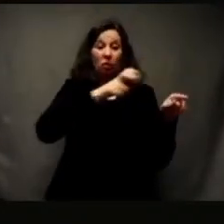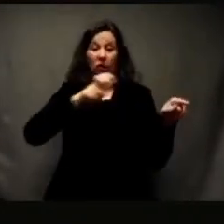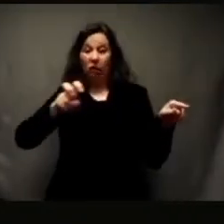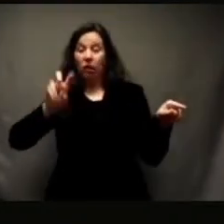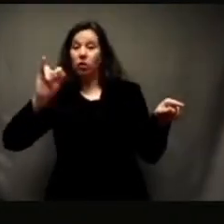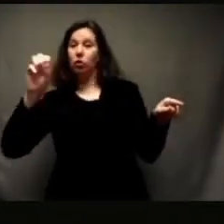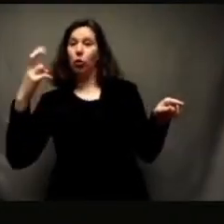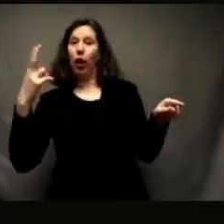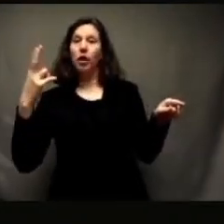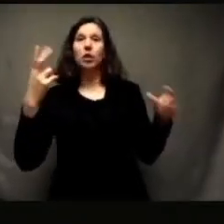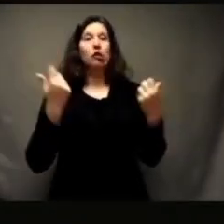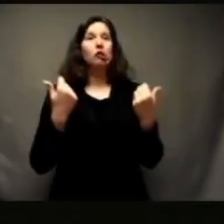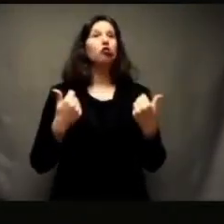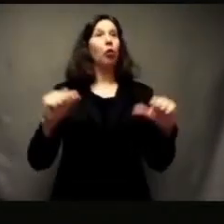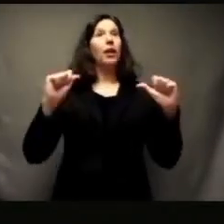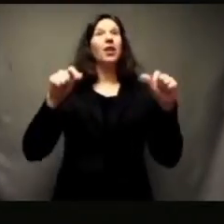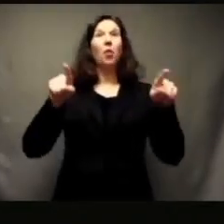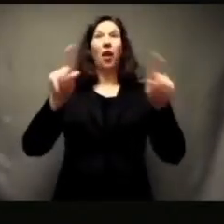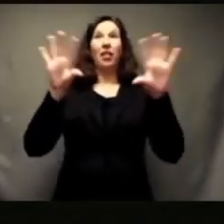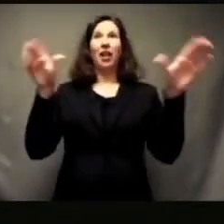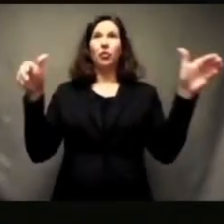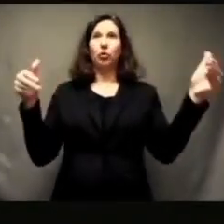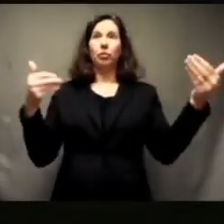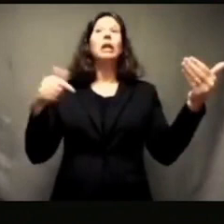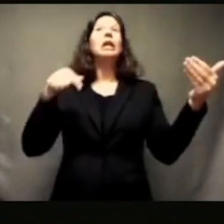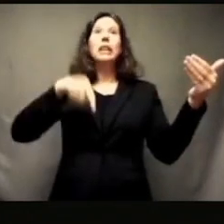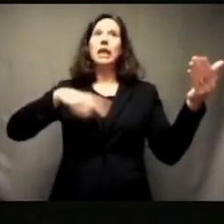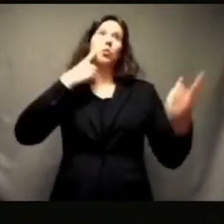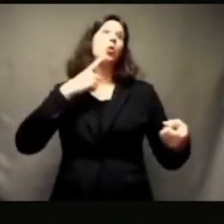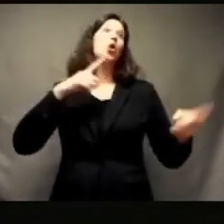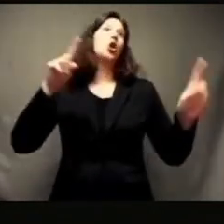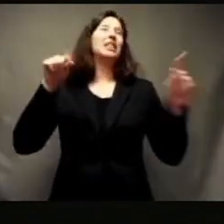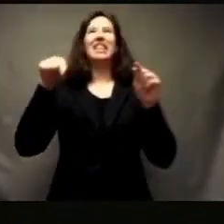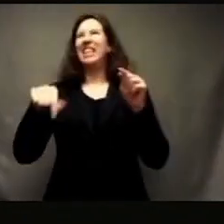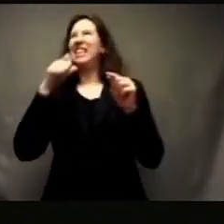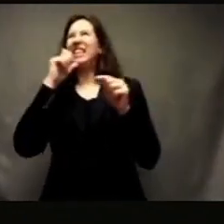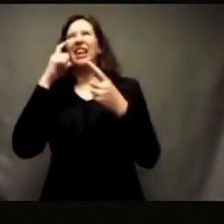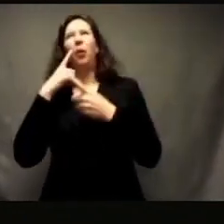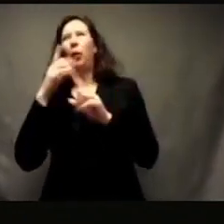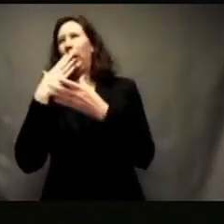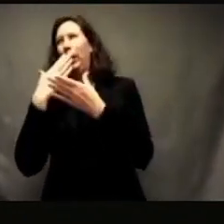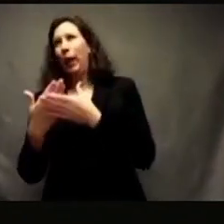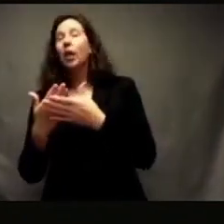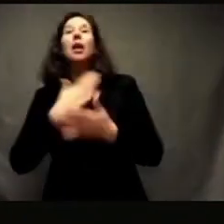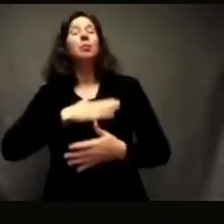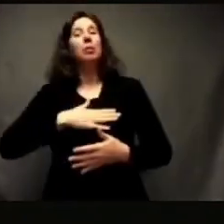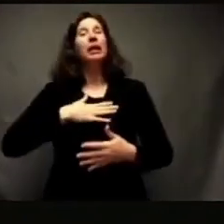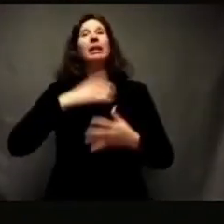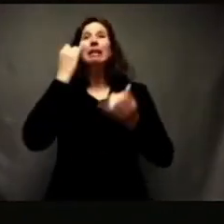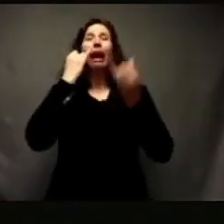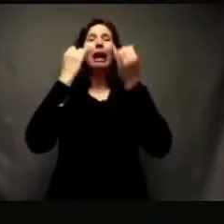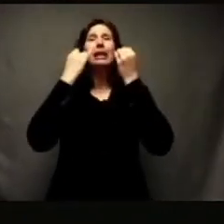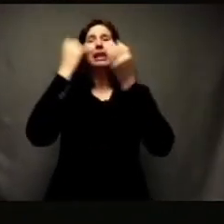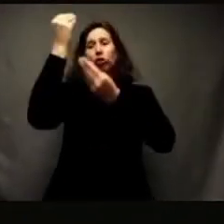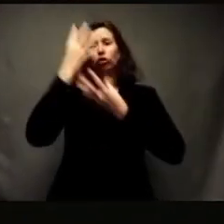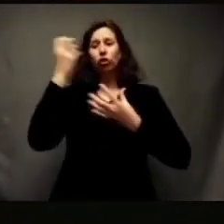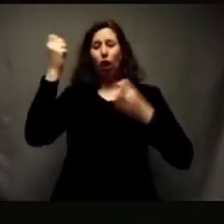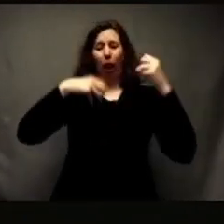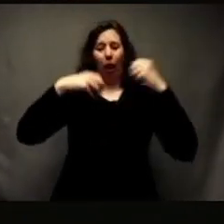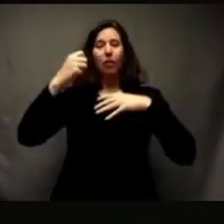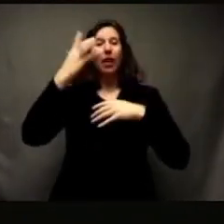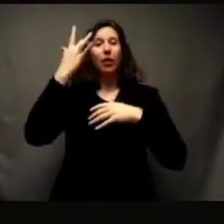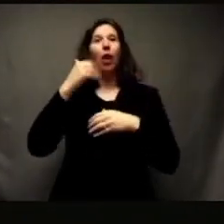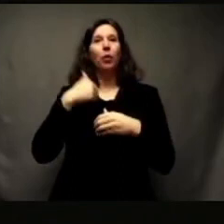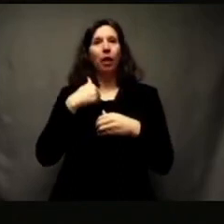Scratch, has tried it in the classroom and said, this works, this doesn't work so well, please share your ideas. That's why we have Scratch